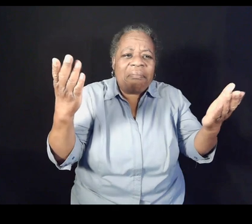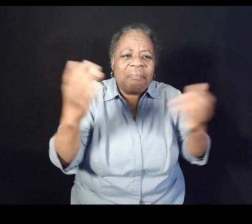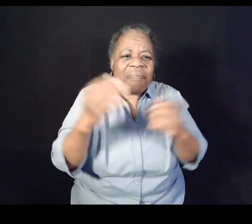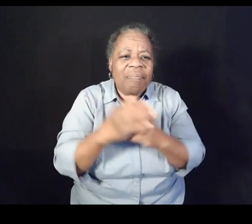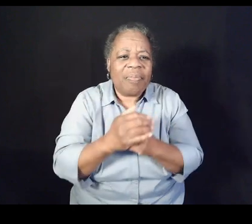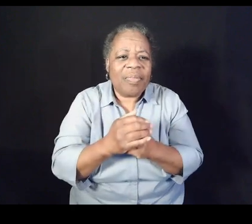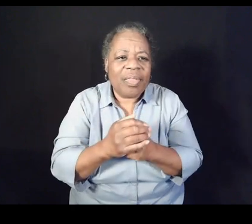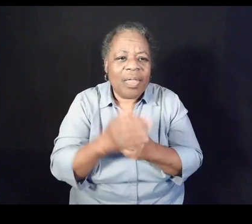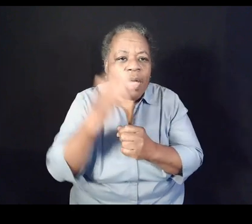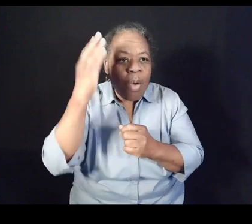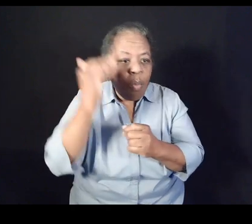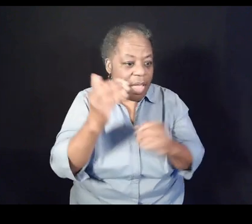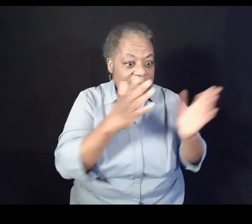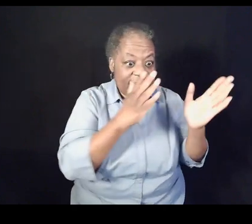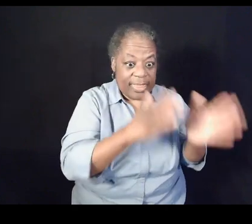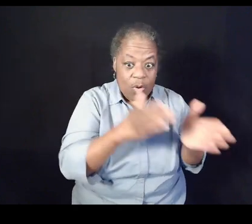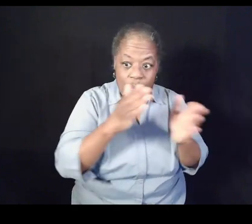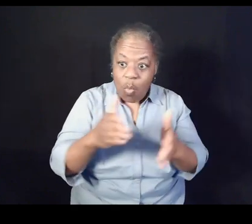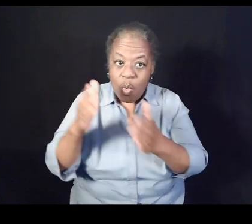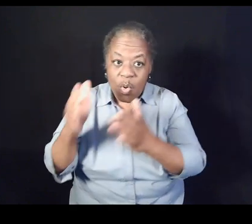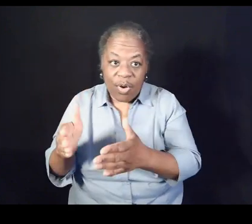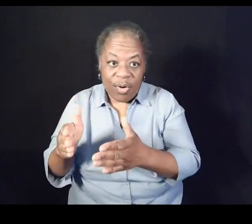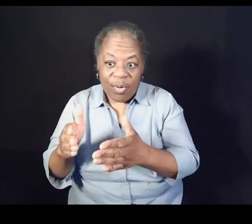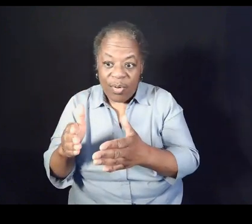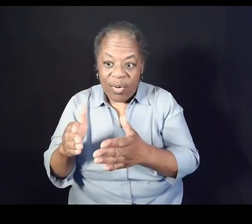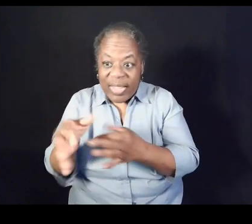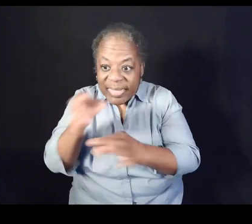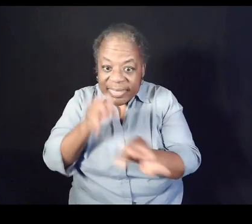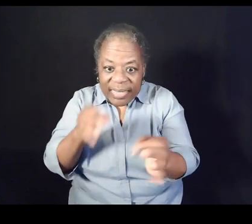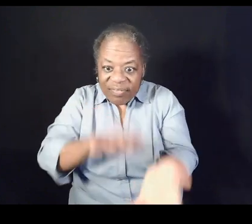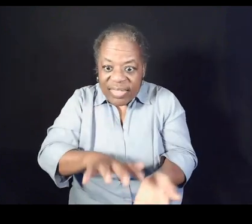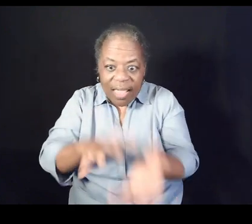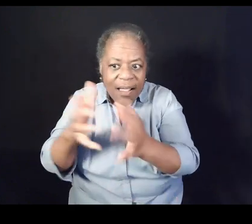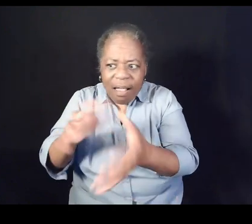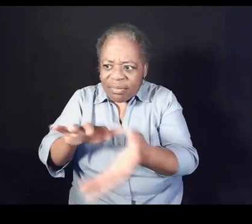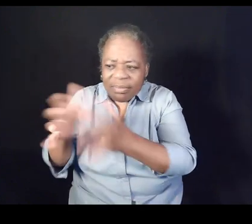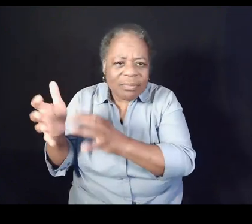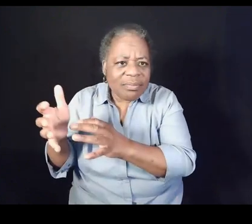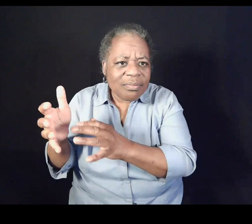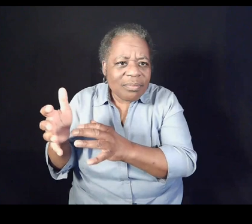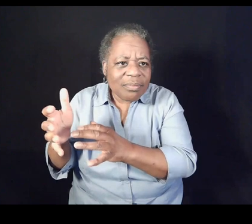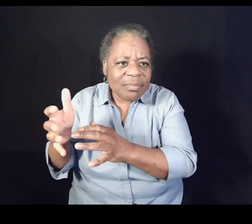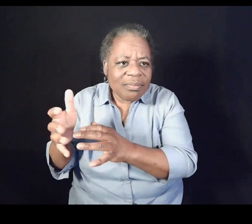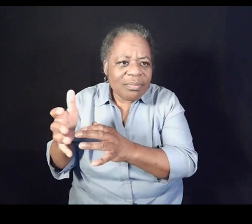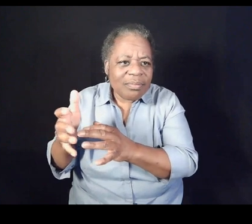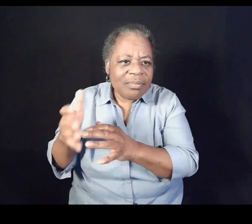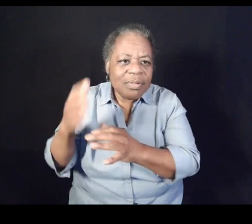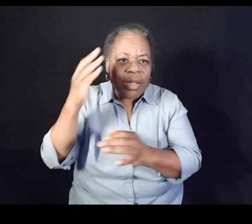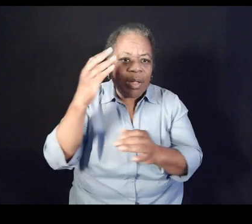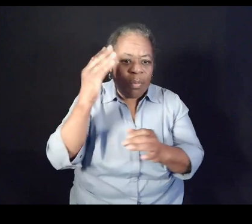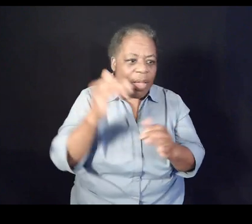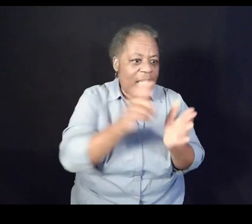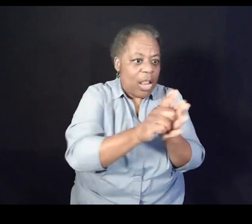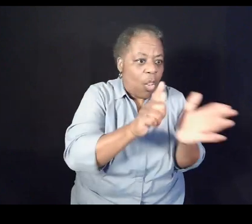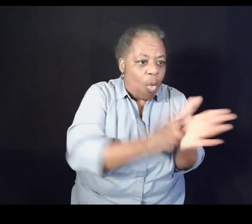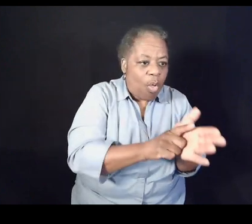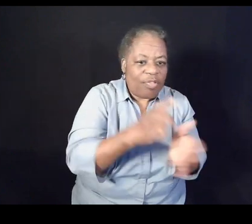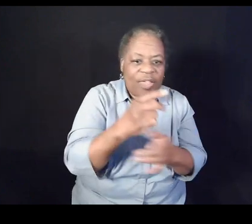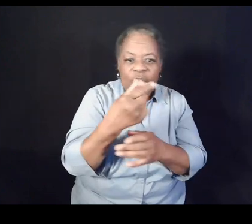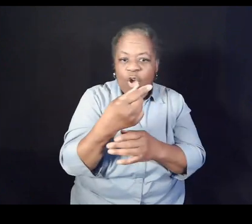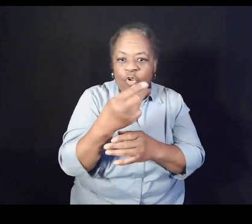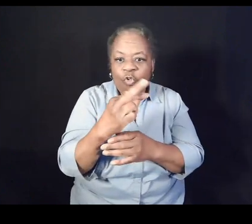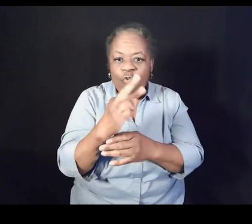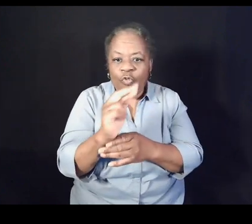Why is there order rather than chaos? Why are there laws like gravity that govern the